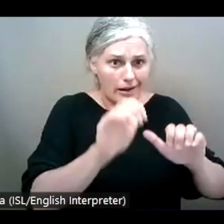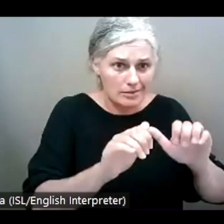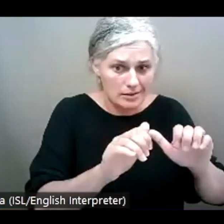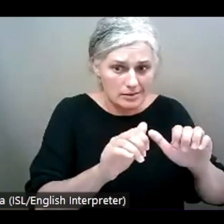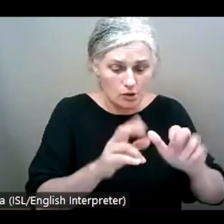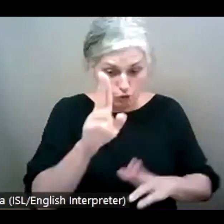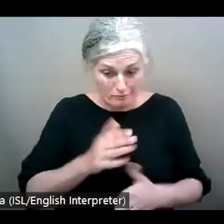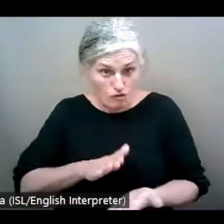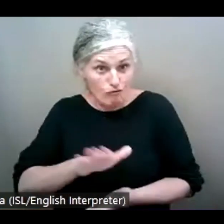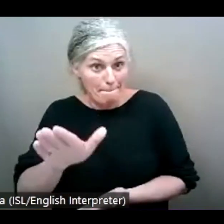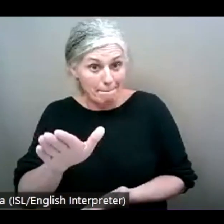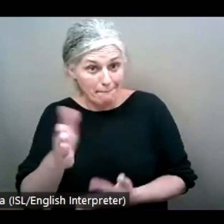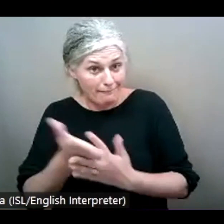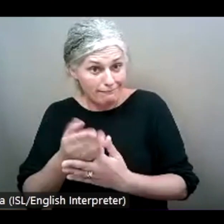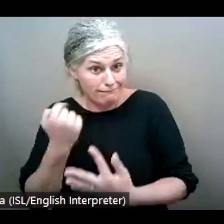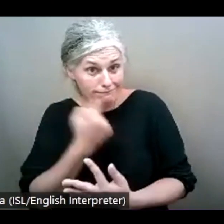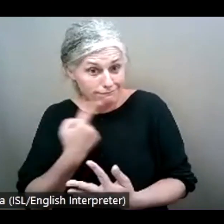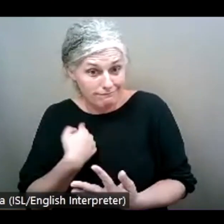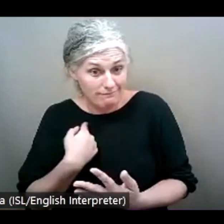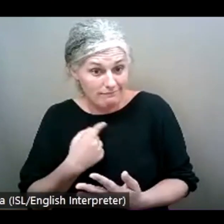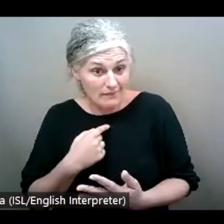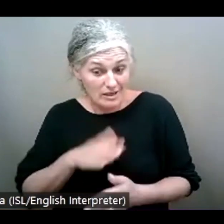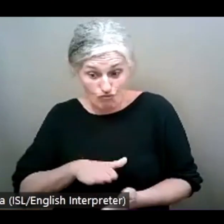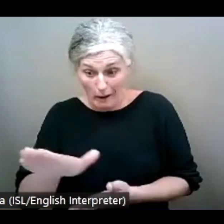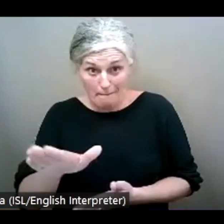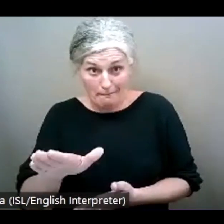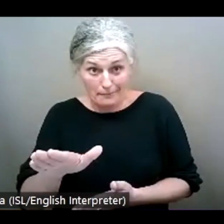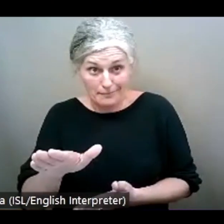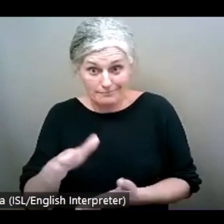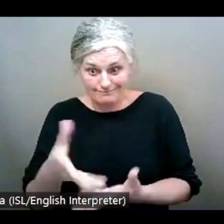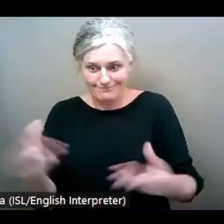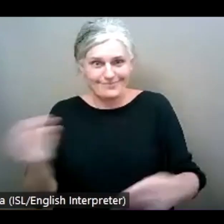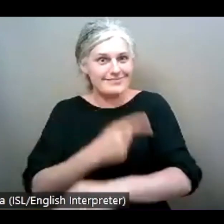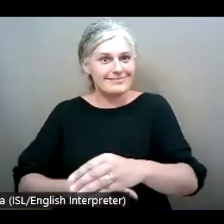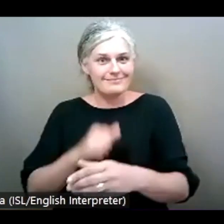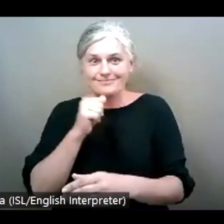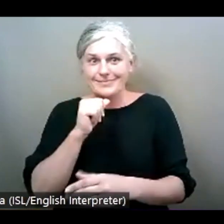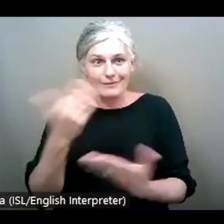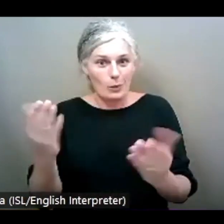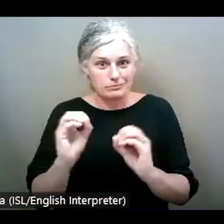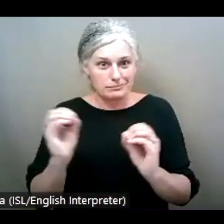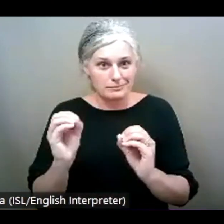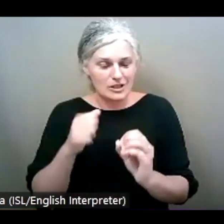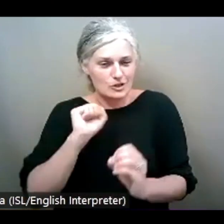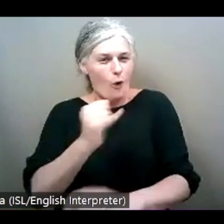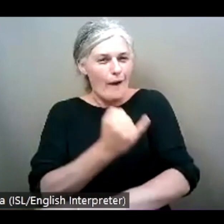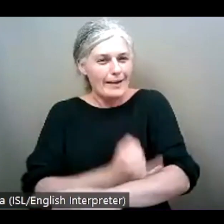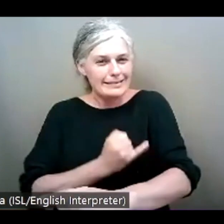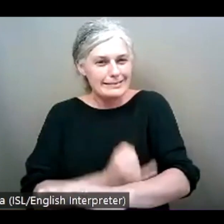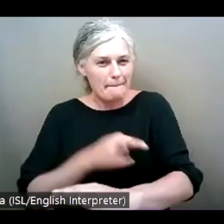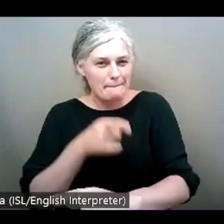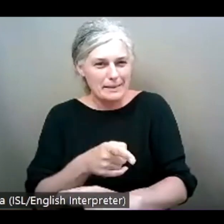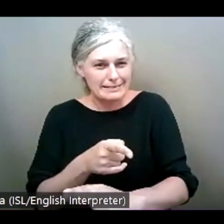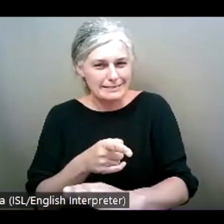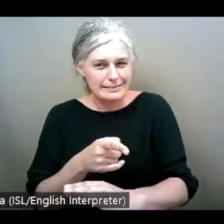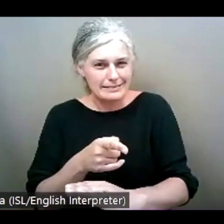up to them. That's Ireland. You put in a ramp, you're not disabled anymore. So your impairment is meeting an accessible society. That's very